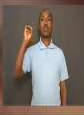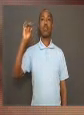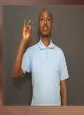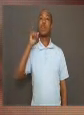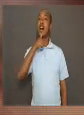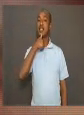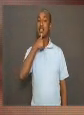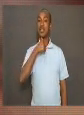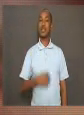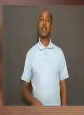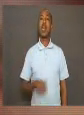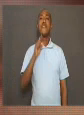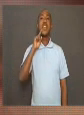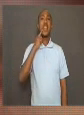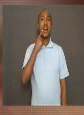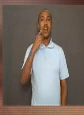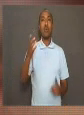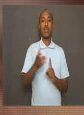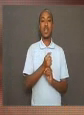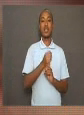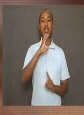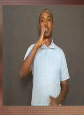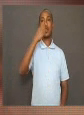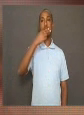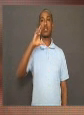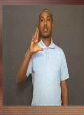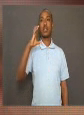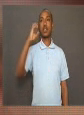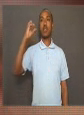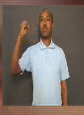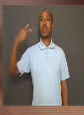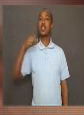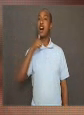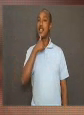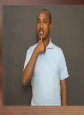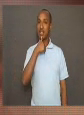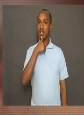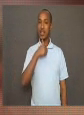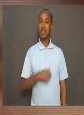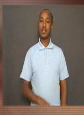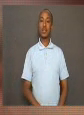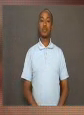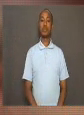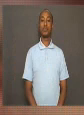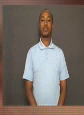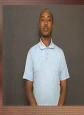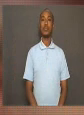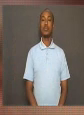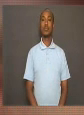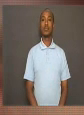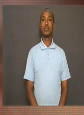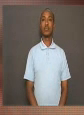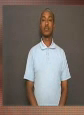Vinegar contains acetic acid. This adds a sour, tangy flavor to